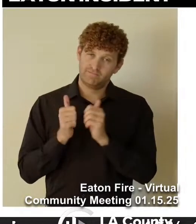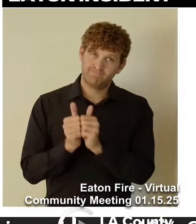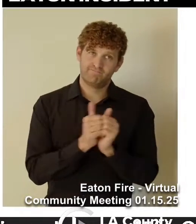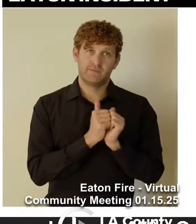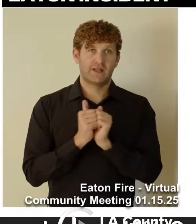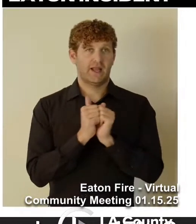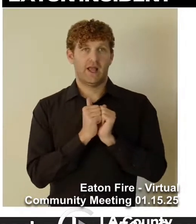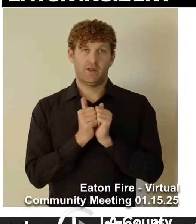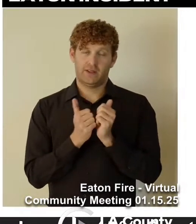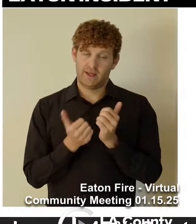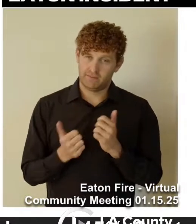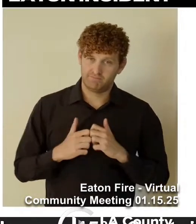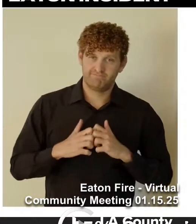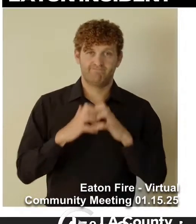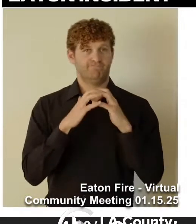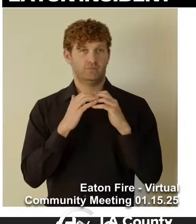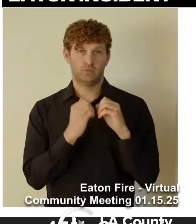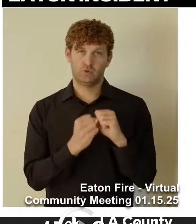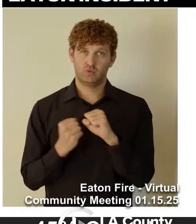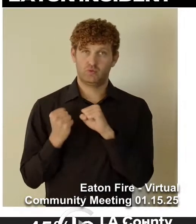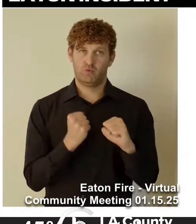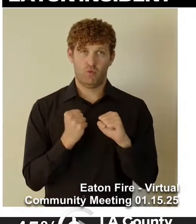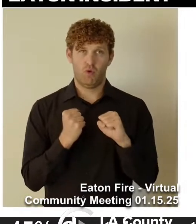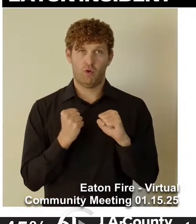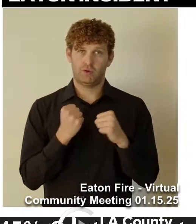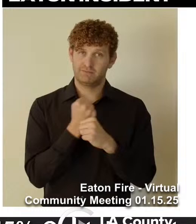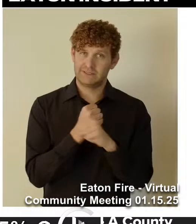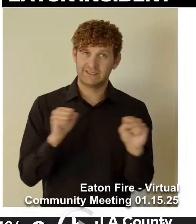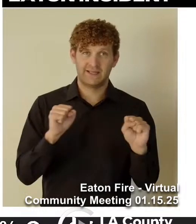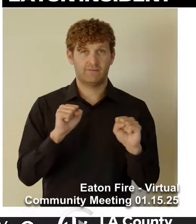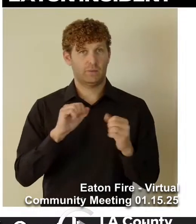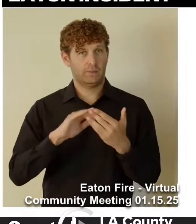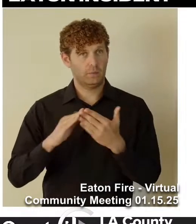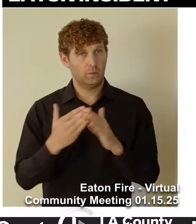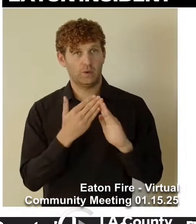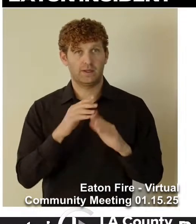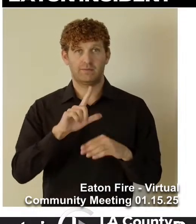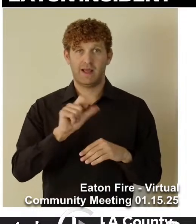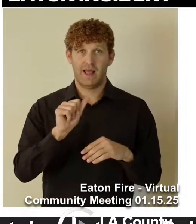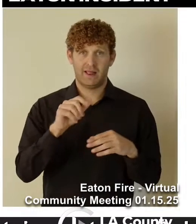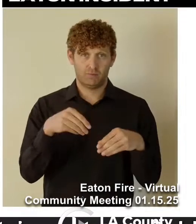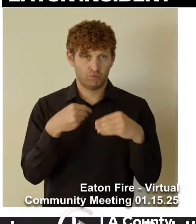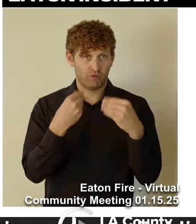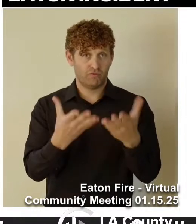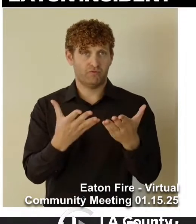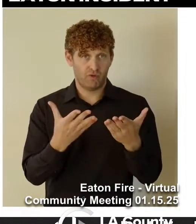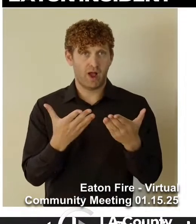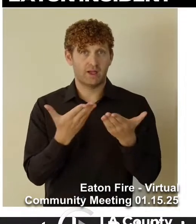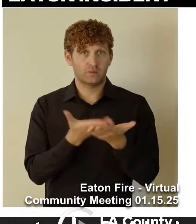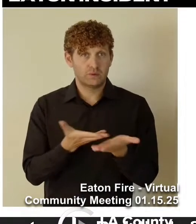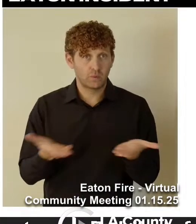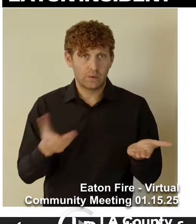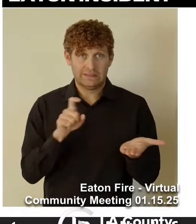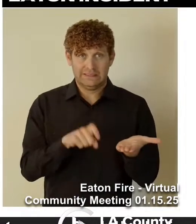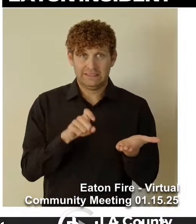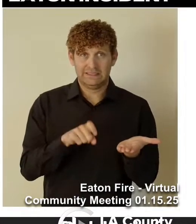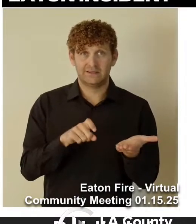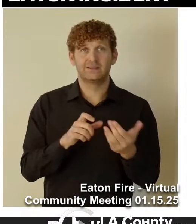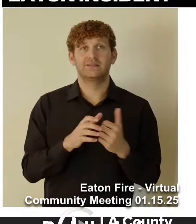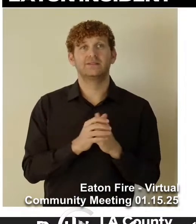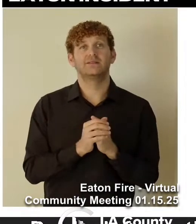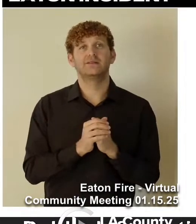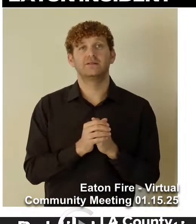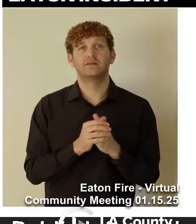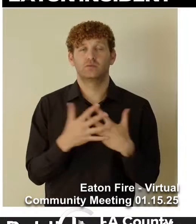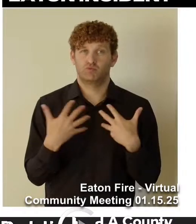safer communities. LA County is here to provide the resources and support you need as we recover and restore